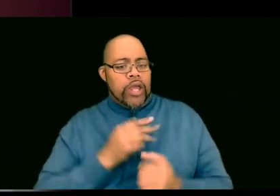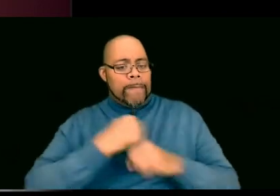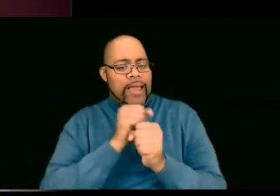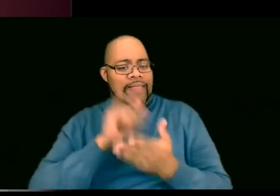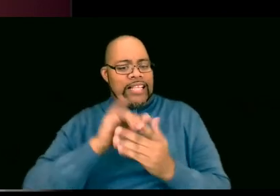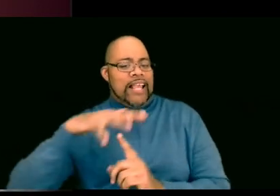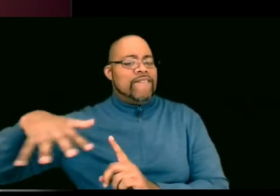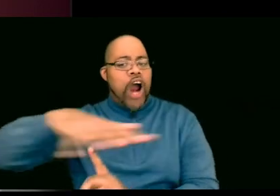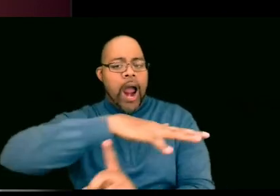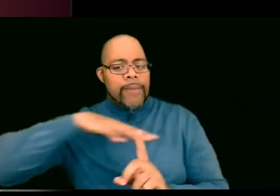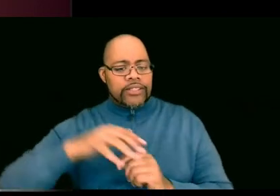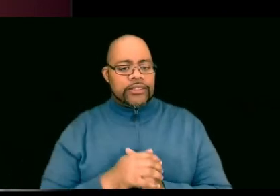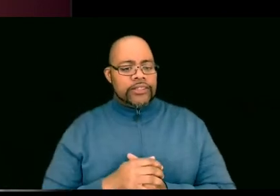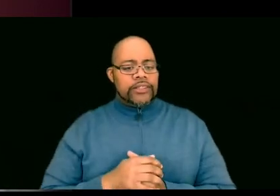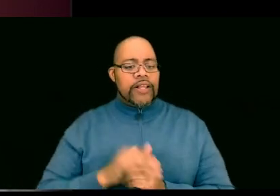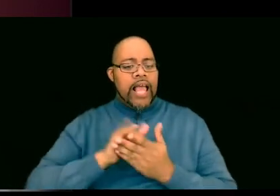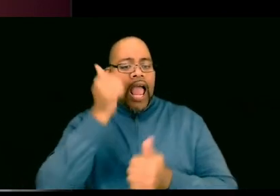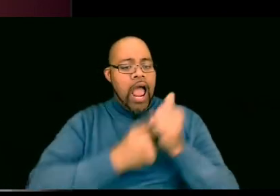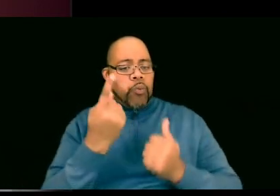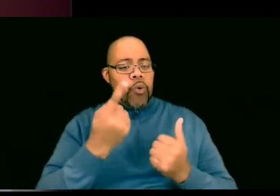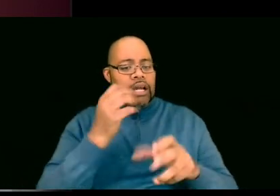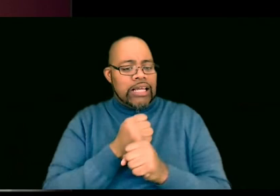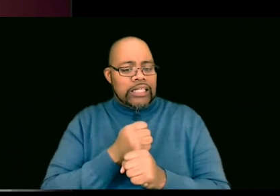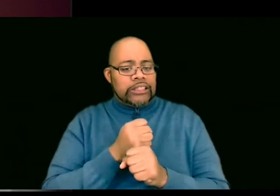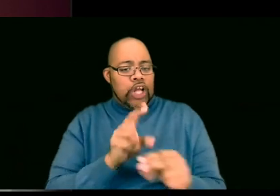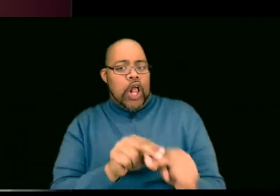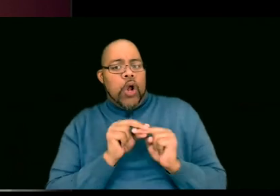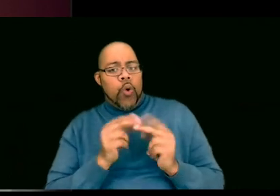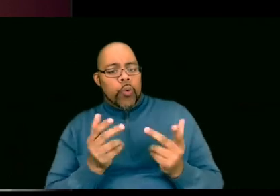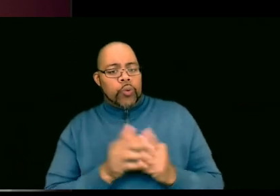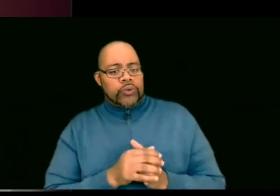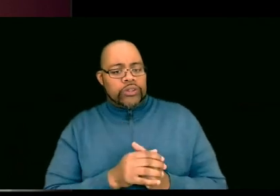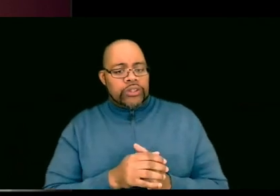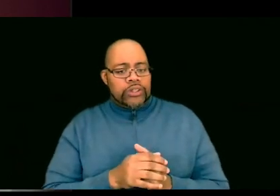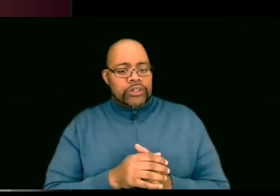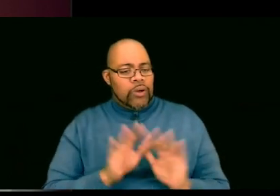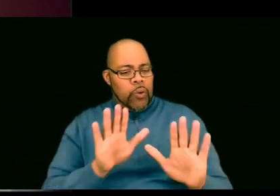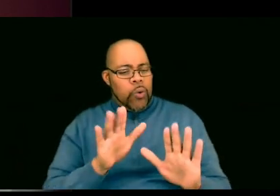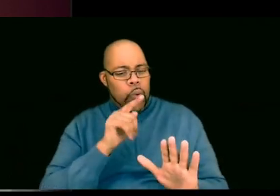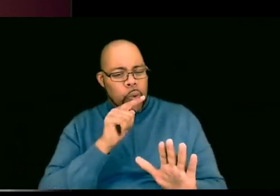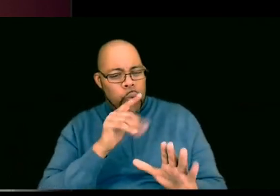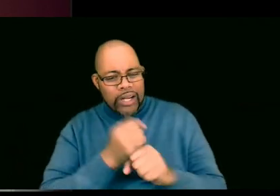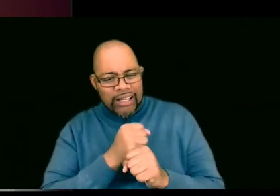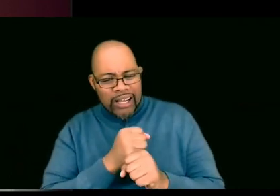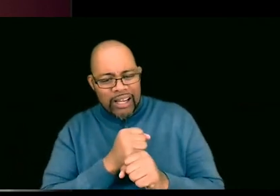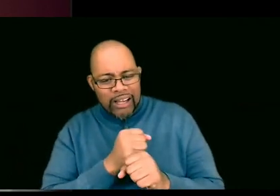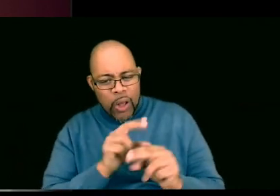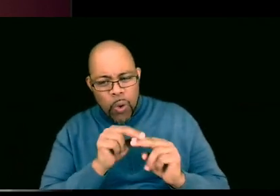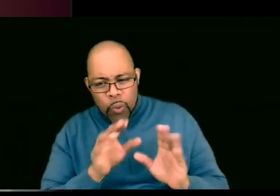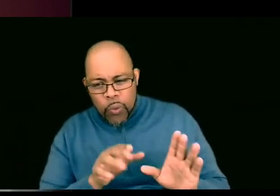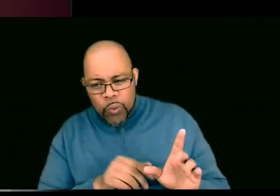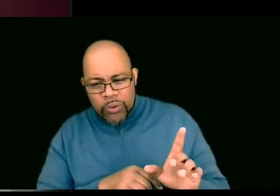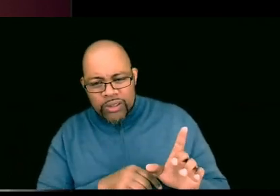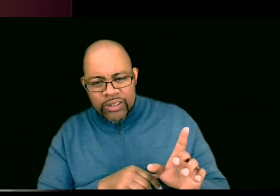or how can we create this environment where everybody gets along? But wait a minute, who's there to get